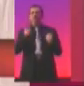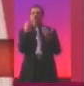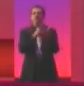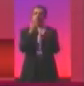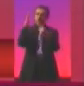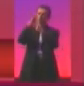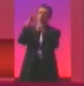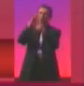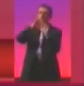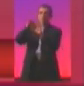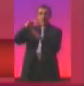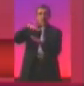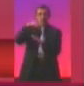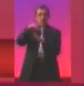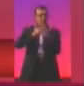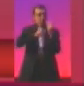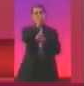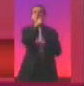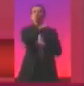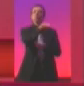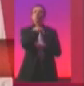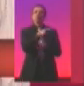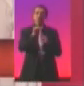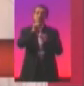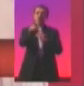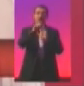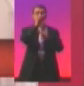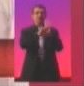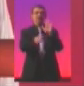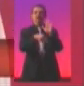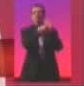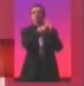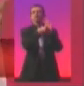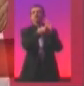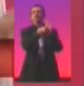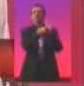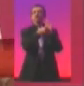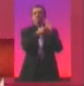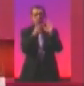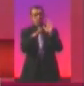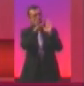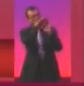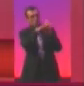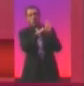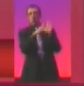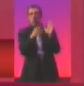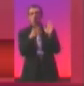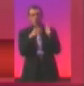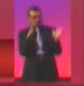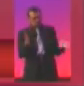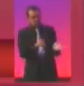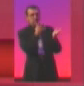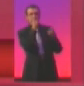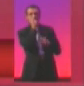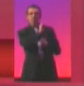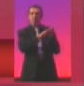so much more to life. And so we need in our next manifesto to ensure that we do more to enable parents to